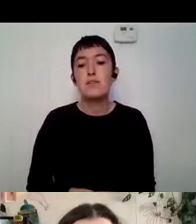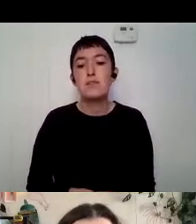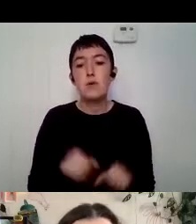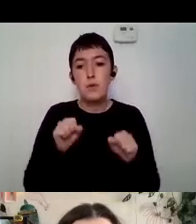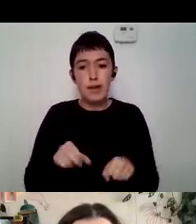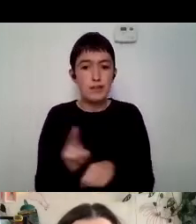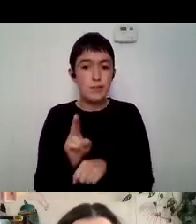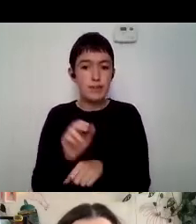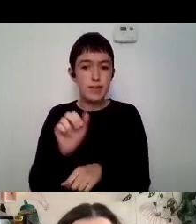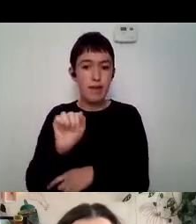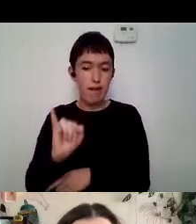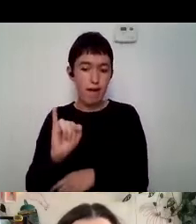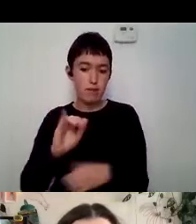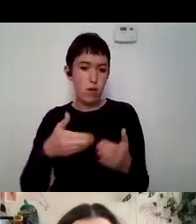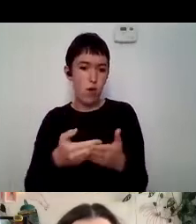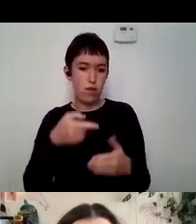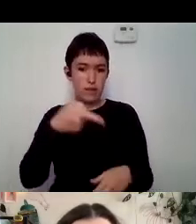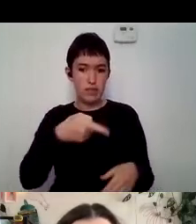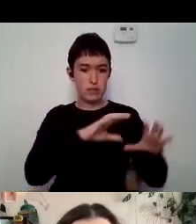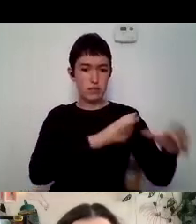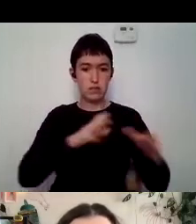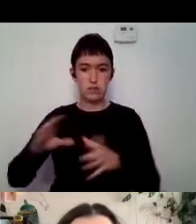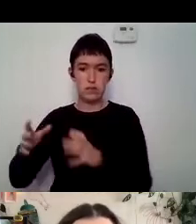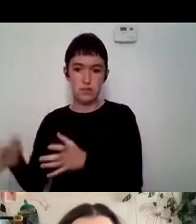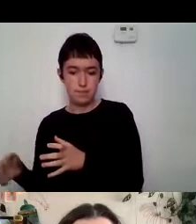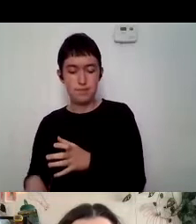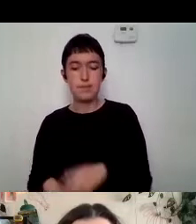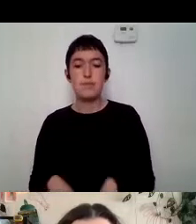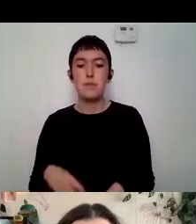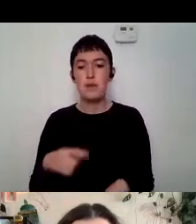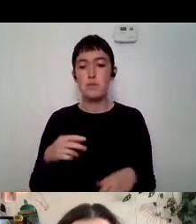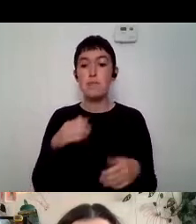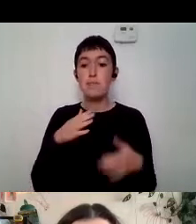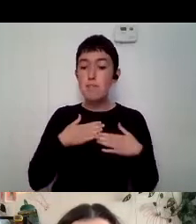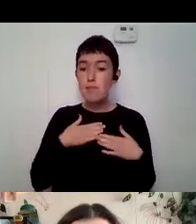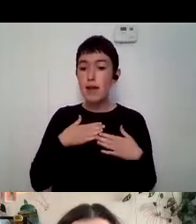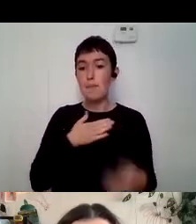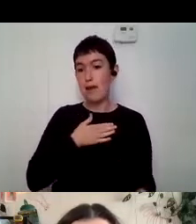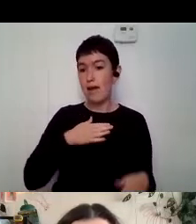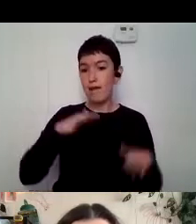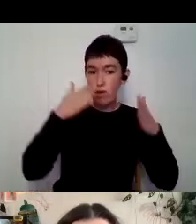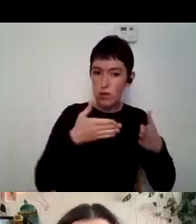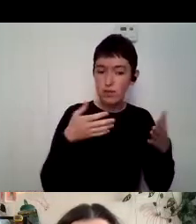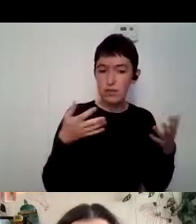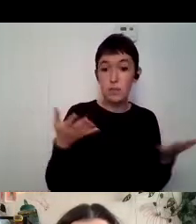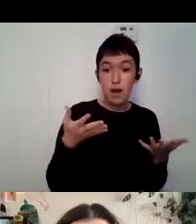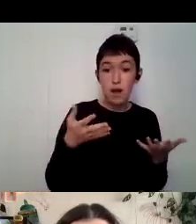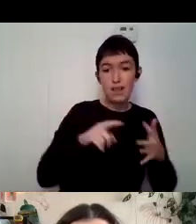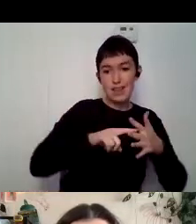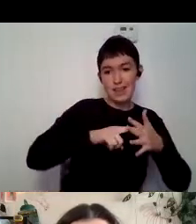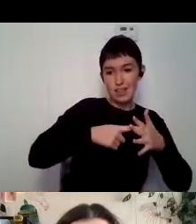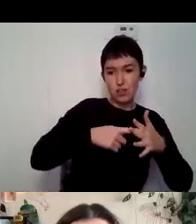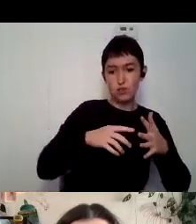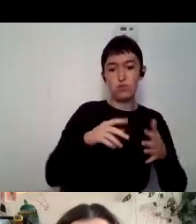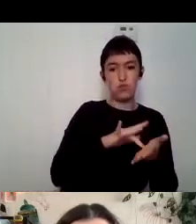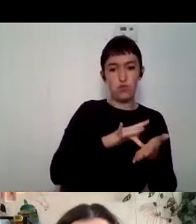research focuses on using it for the initial drug discovery phase, where we have lots and lots of data and lots of compounds. And so these